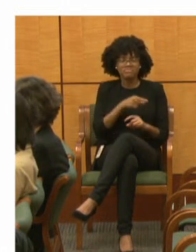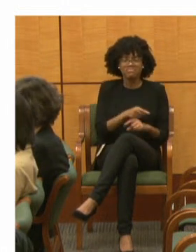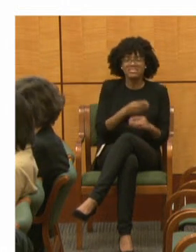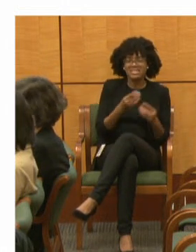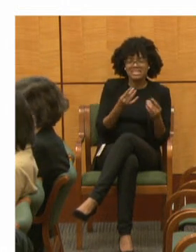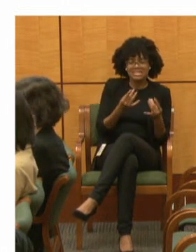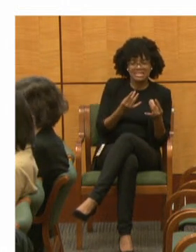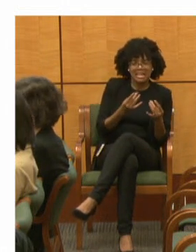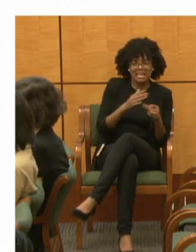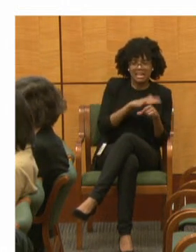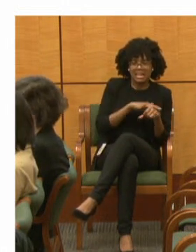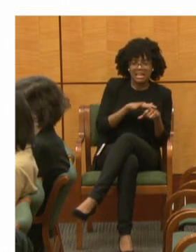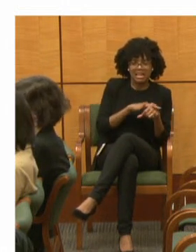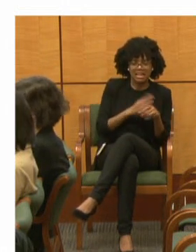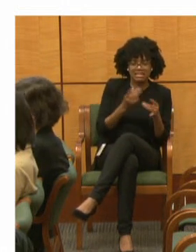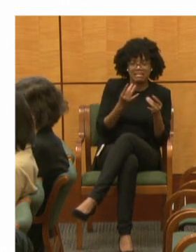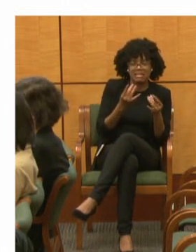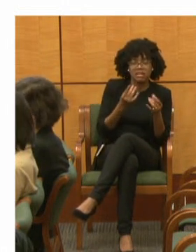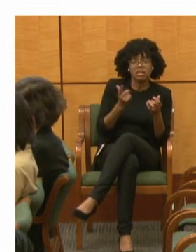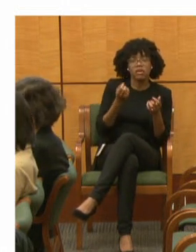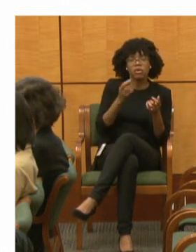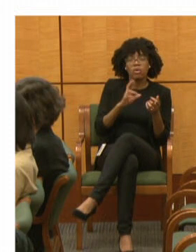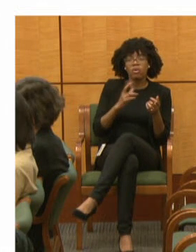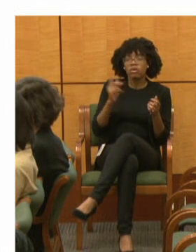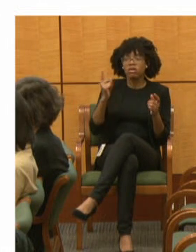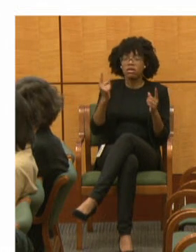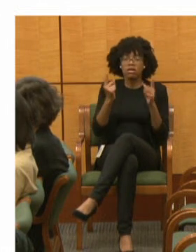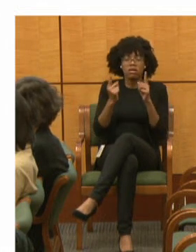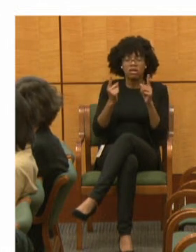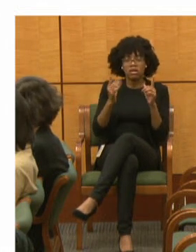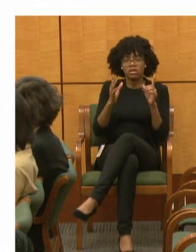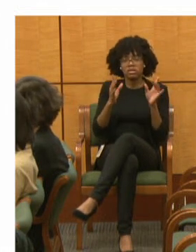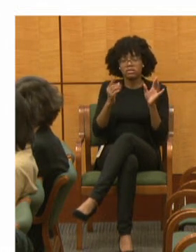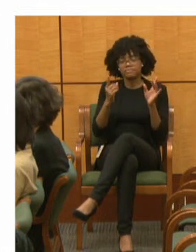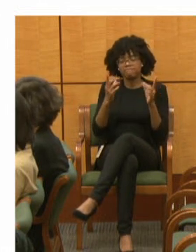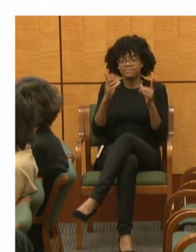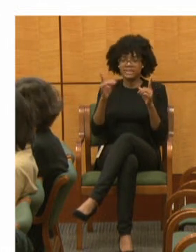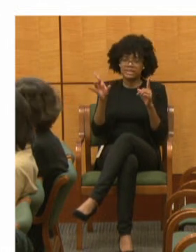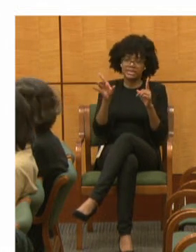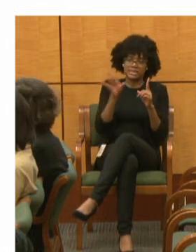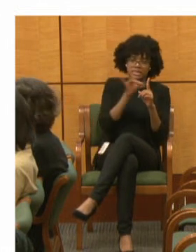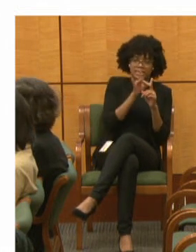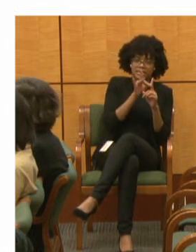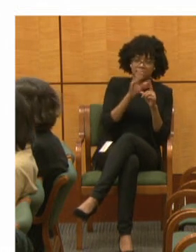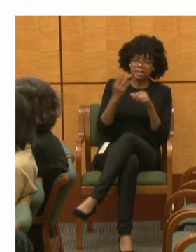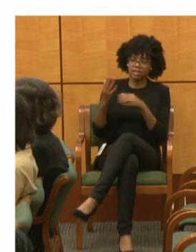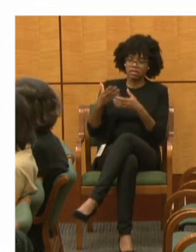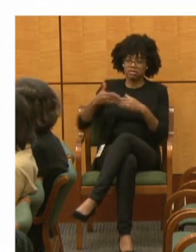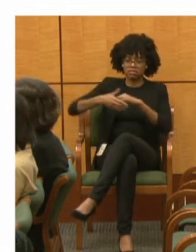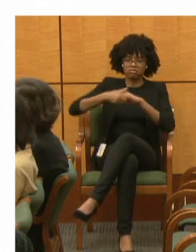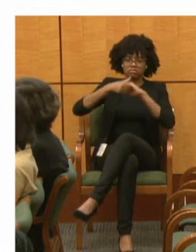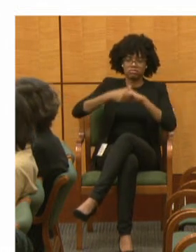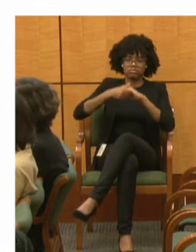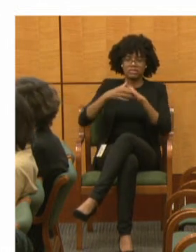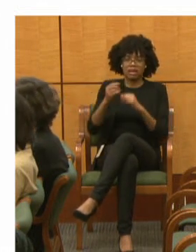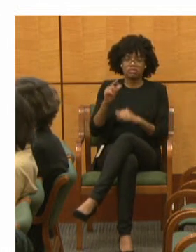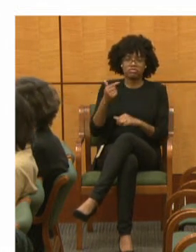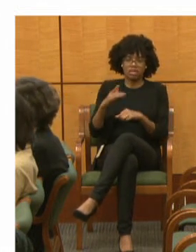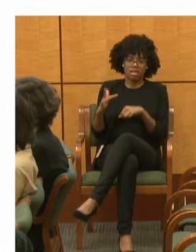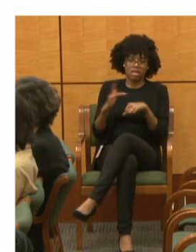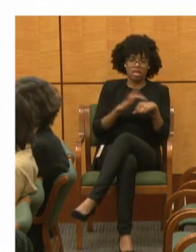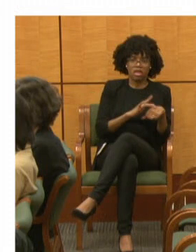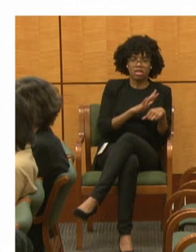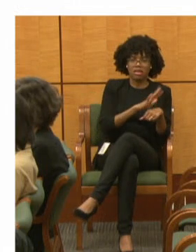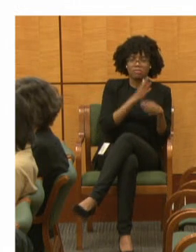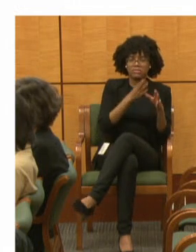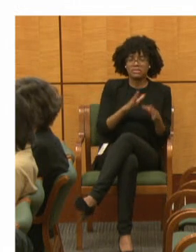risk of transference to another patient, the concentration and therefore the volume of medication that has to be applied to the patient, as well